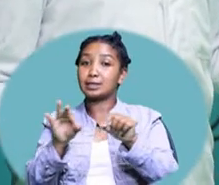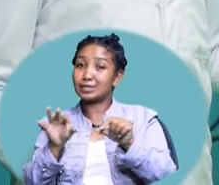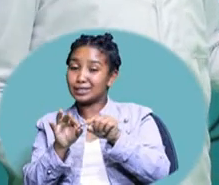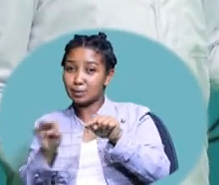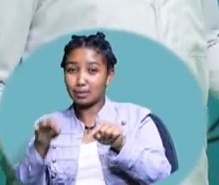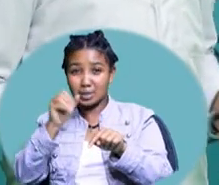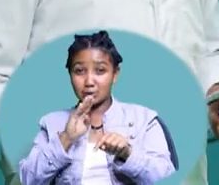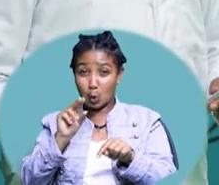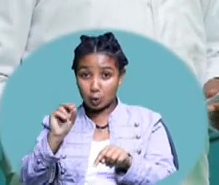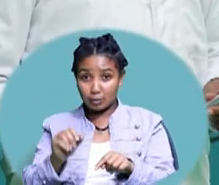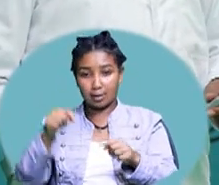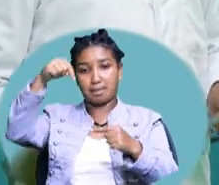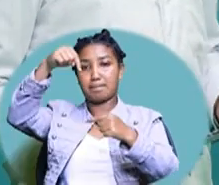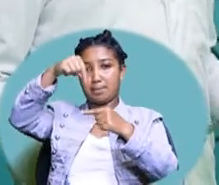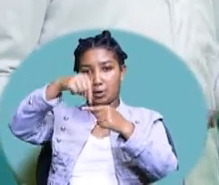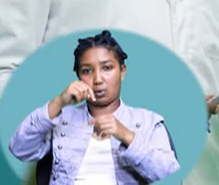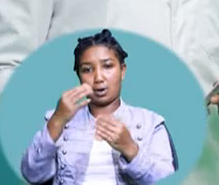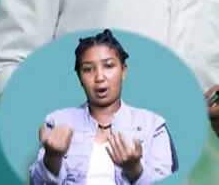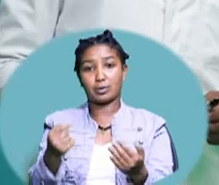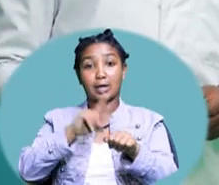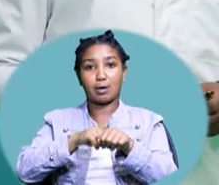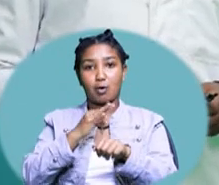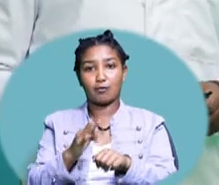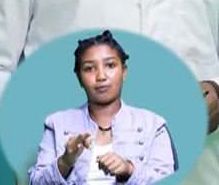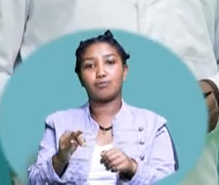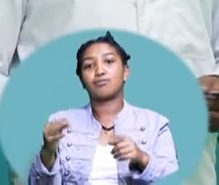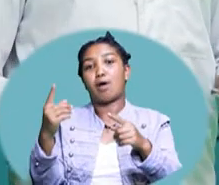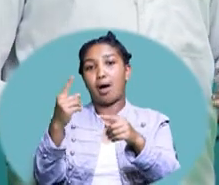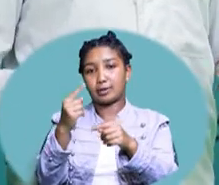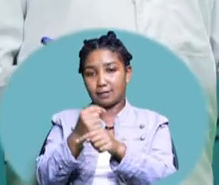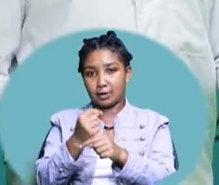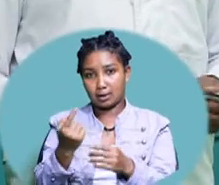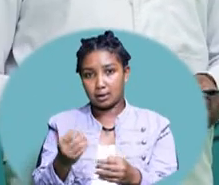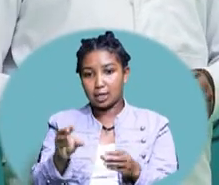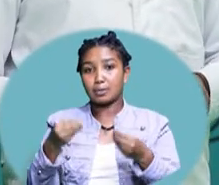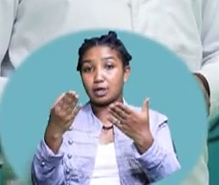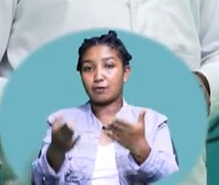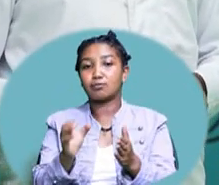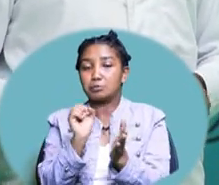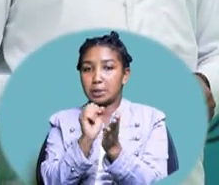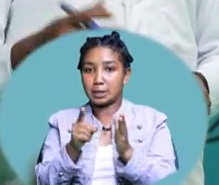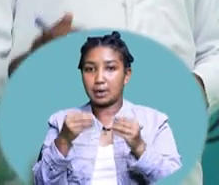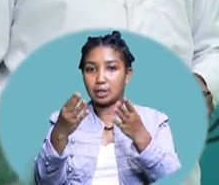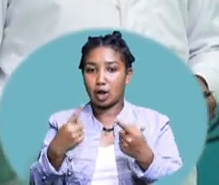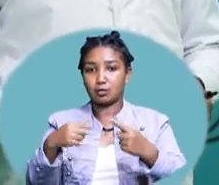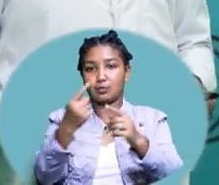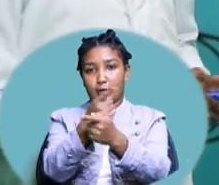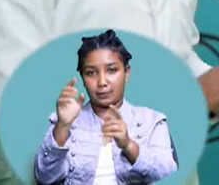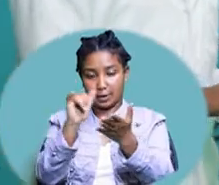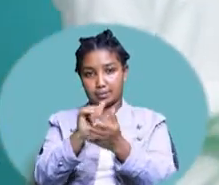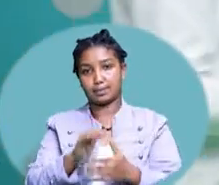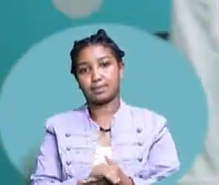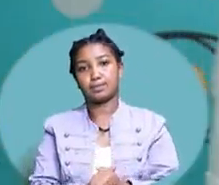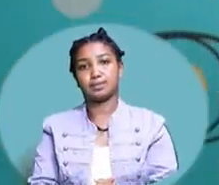must not be perpendicular. Now is a time of activity. Let me give you some examples and try to solve that.